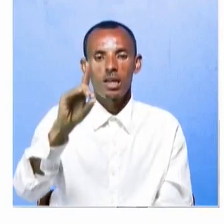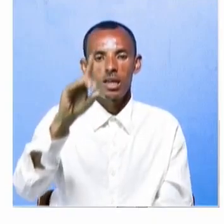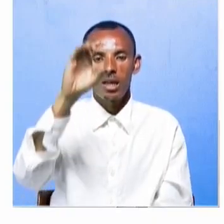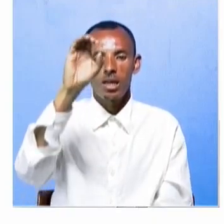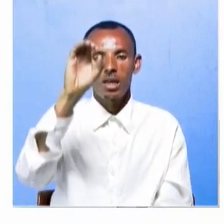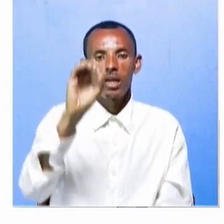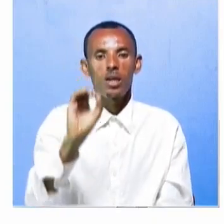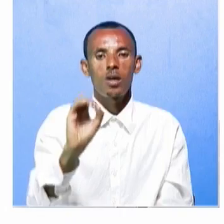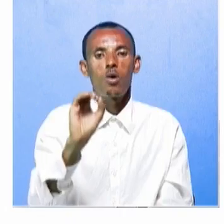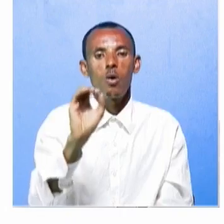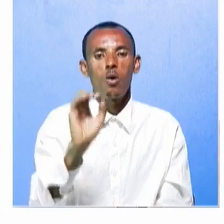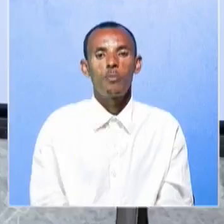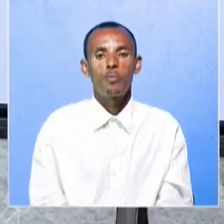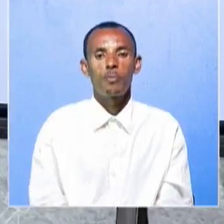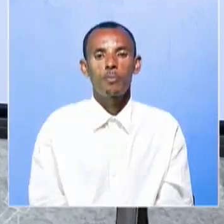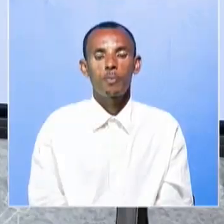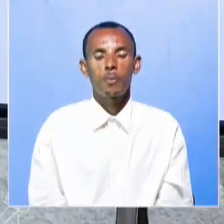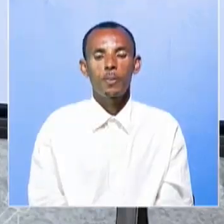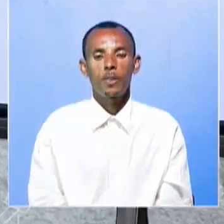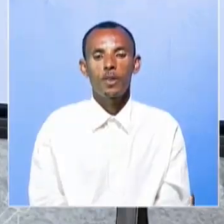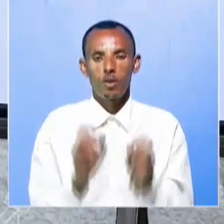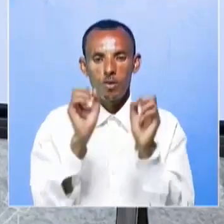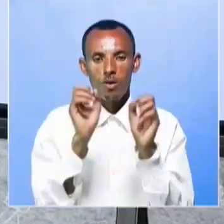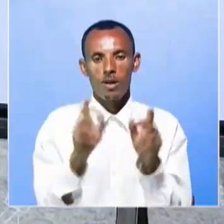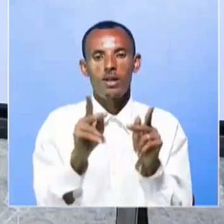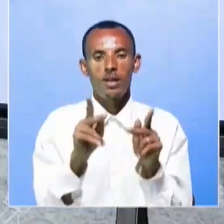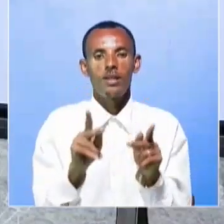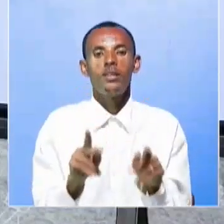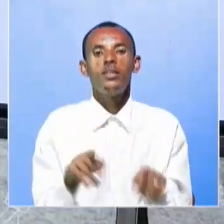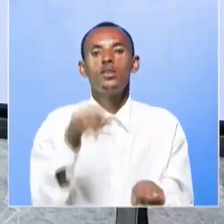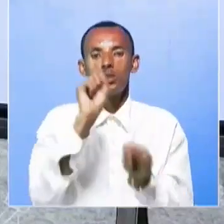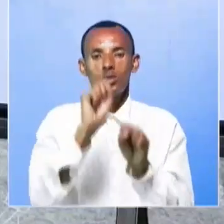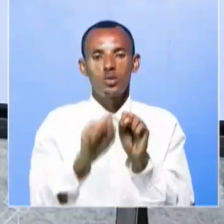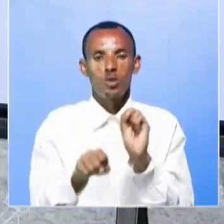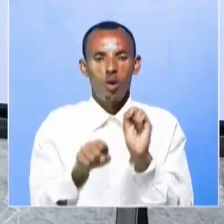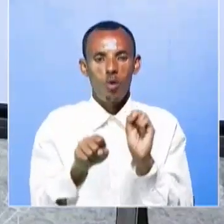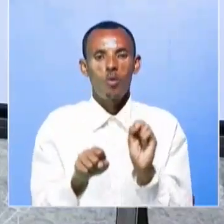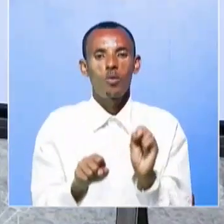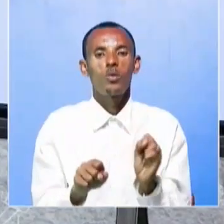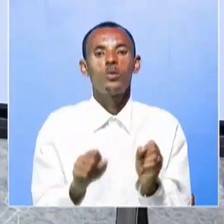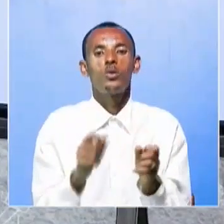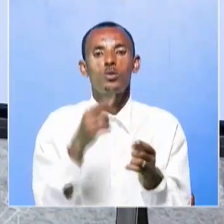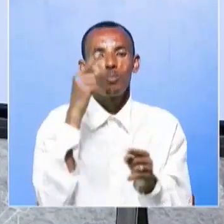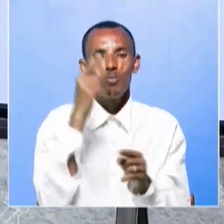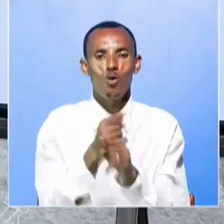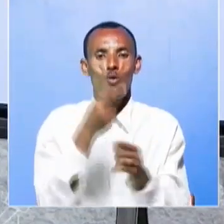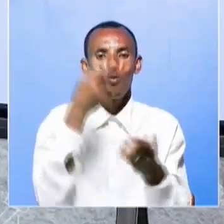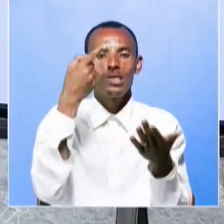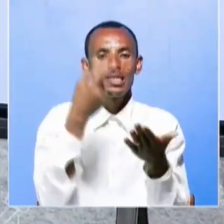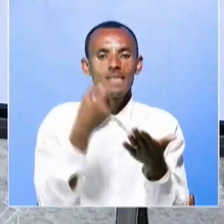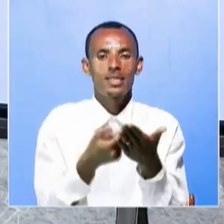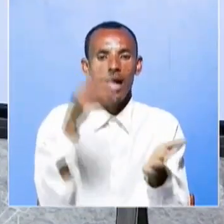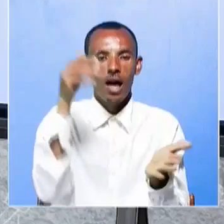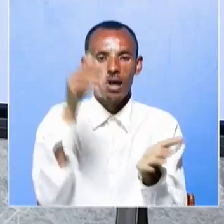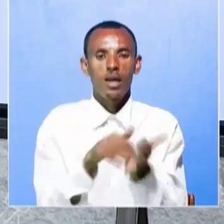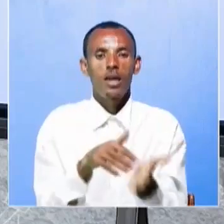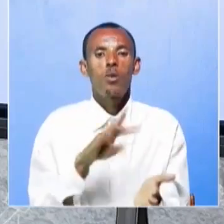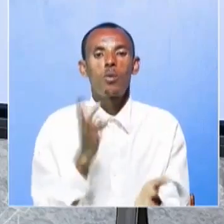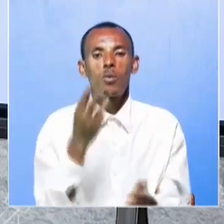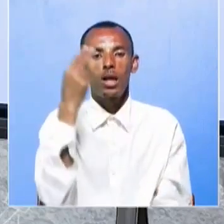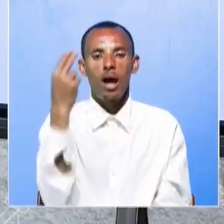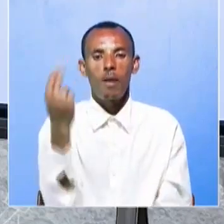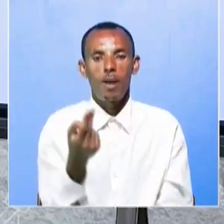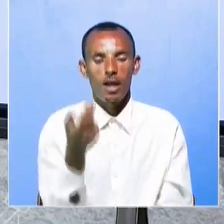triangle CDO. Okay, so to prove this, again, we will apply